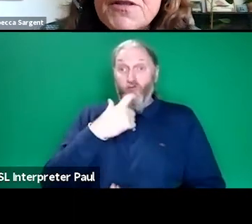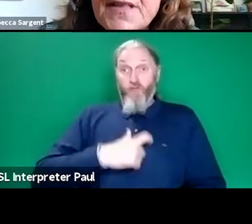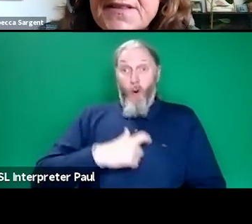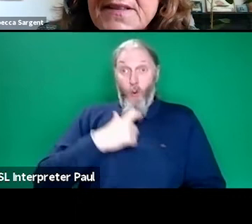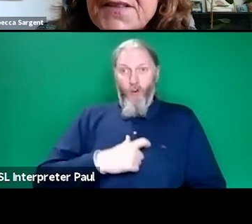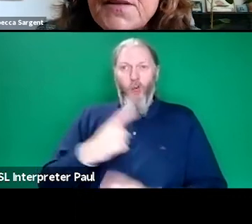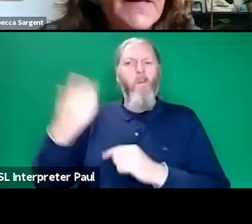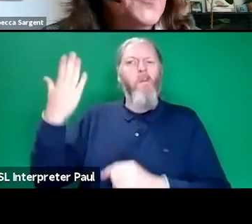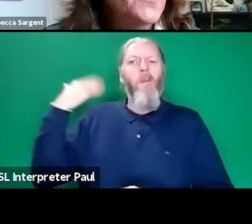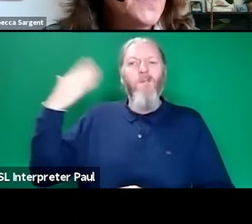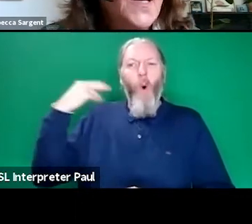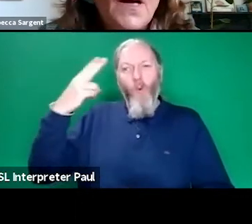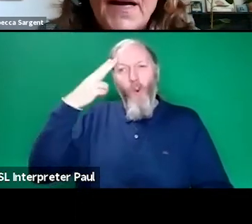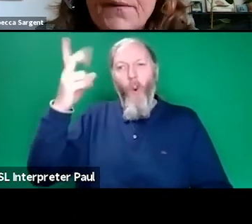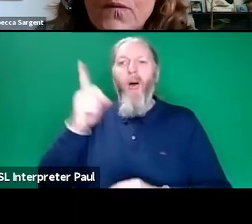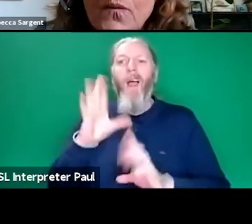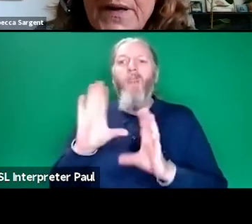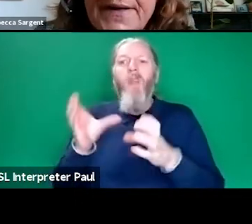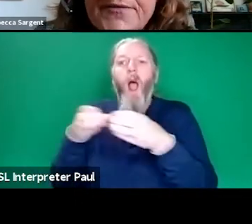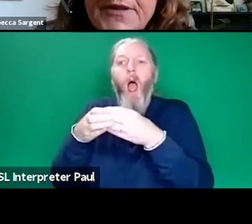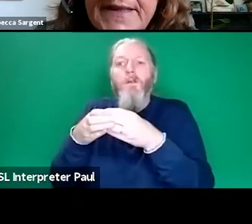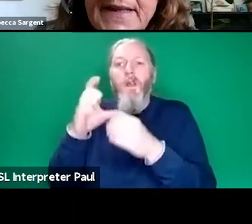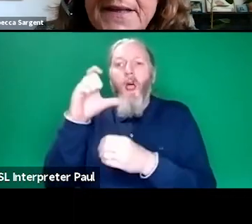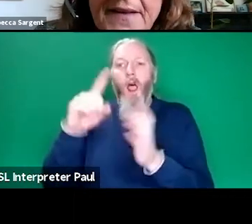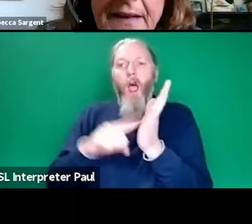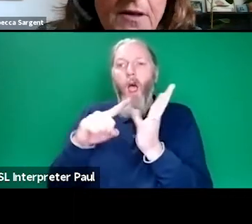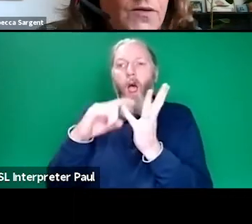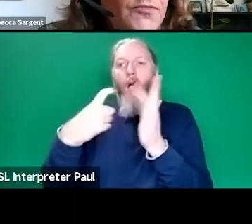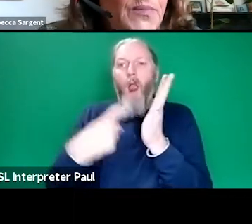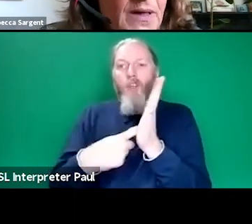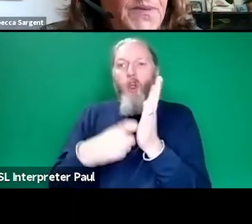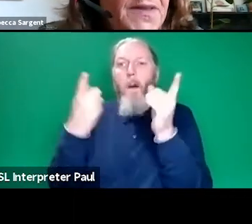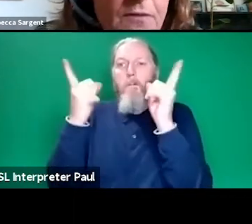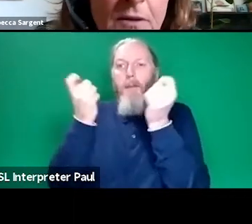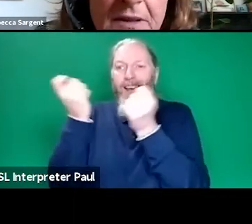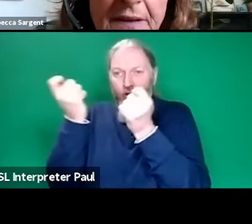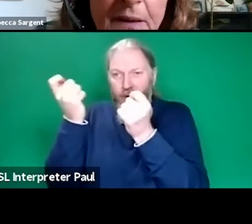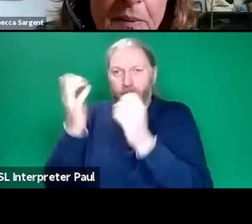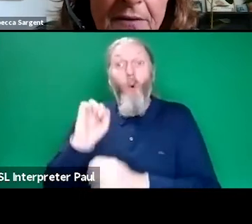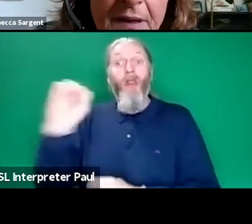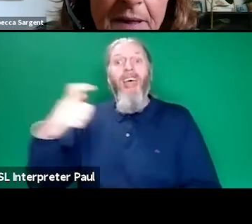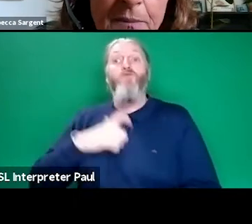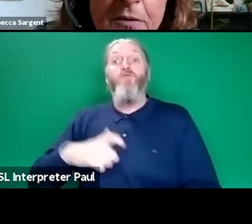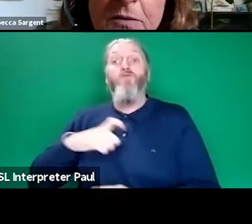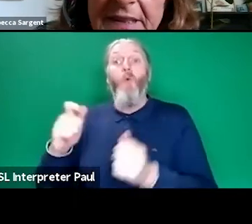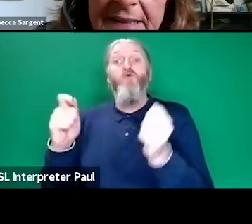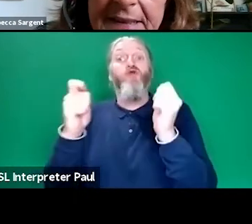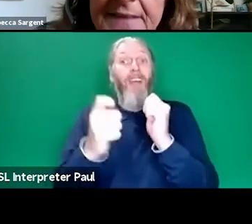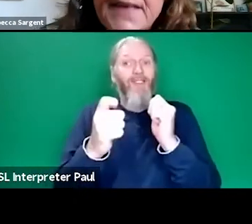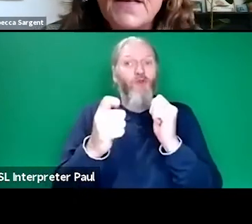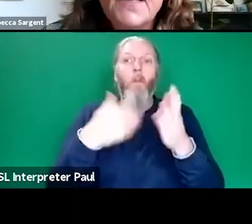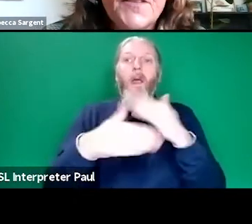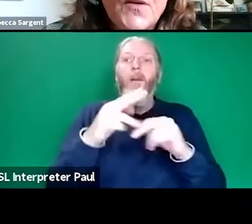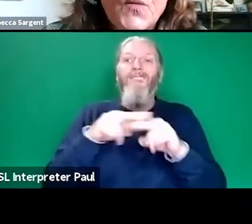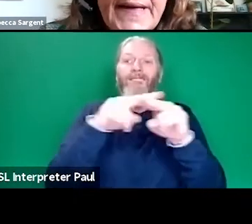as children's centres cluster managers. We realigned their roles, repurposed their roles, and they became family hub